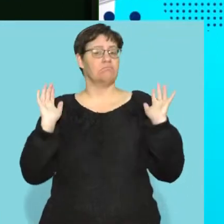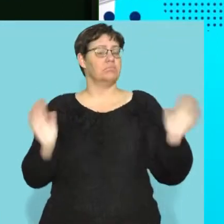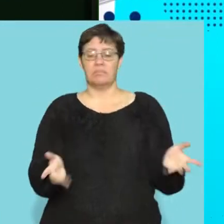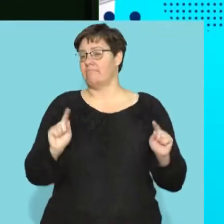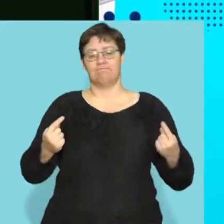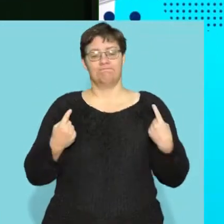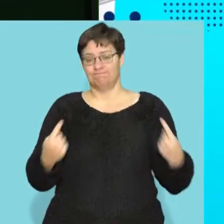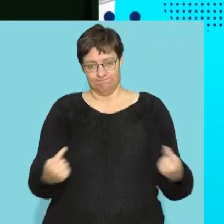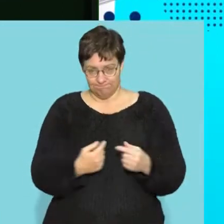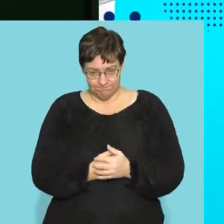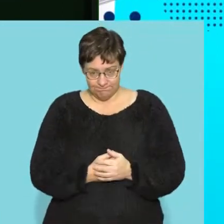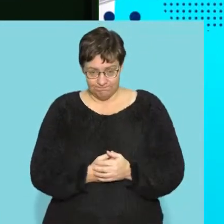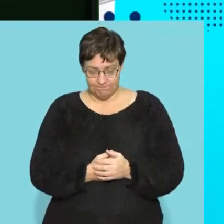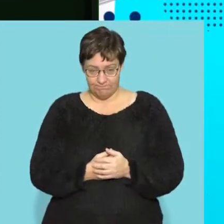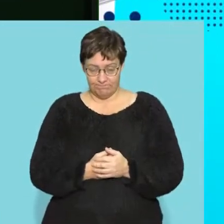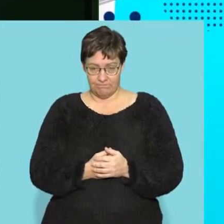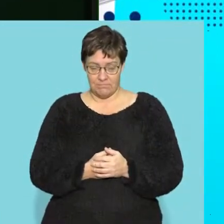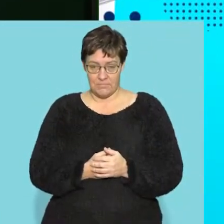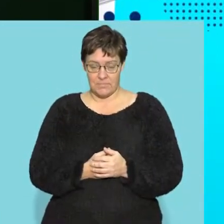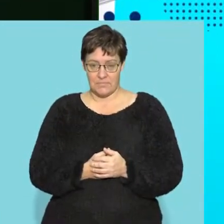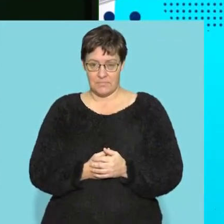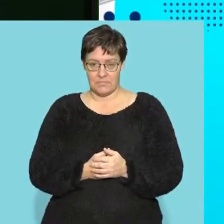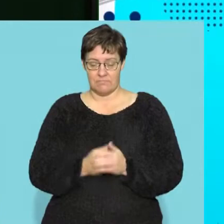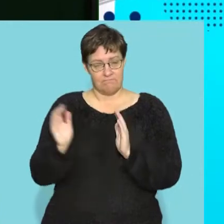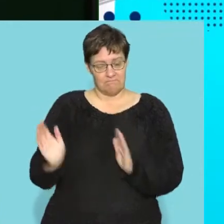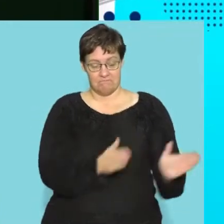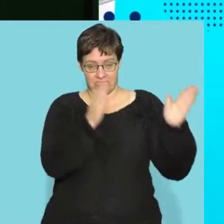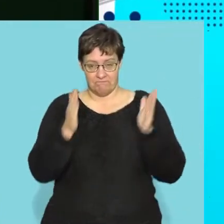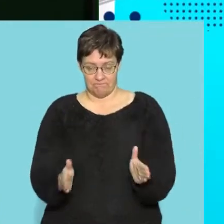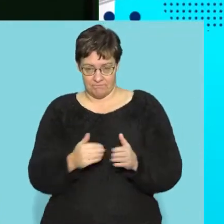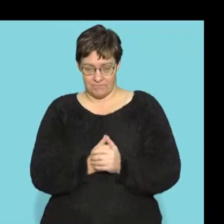opening balance with the closing balance. Okay? Done and dusted.